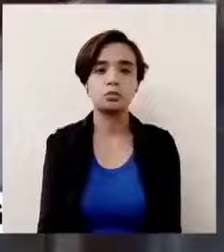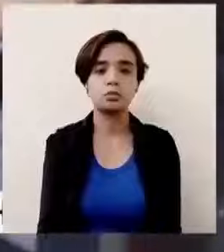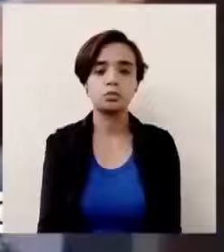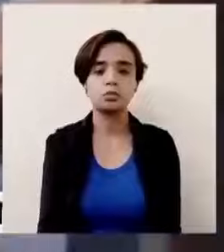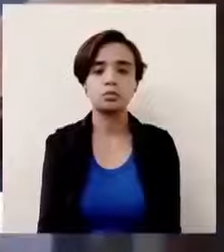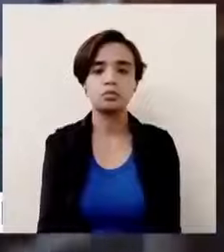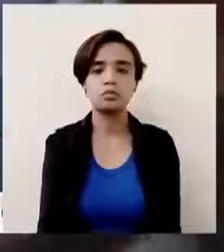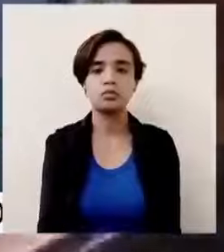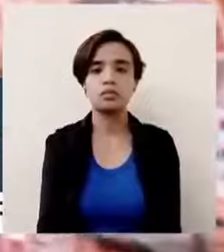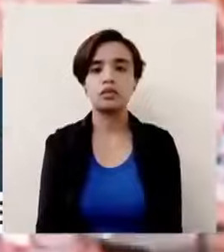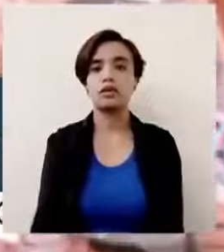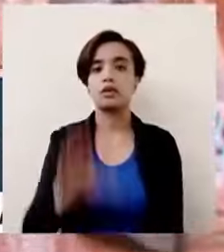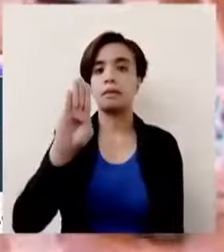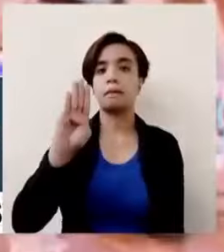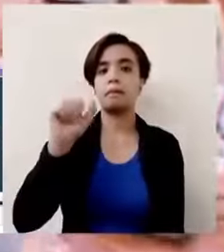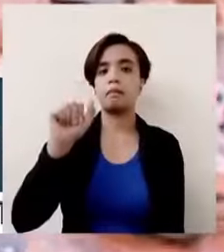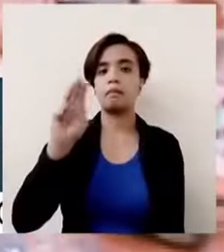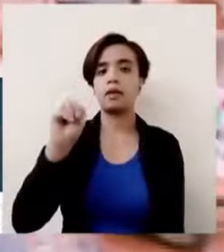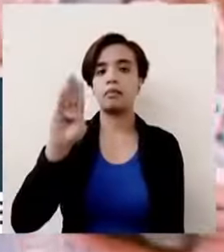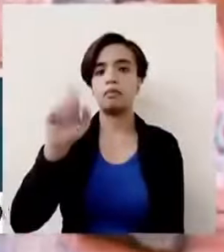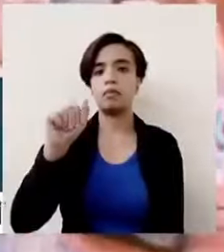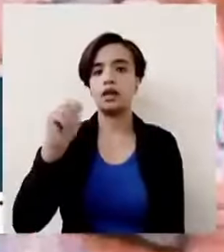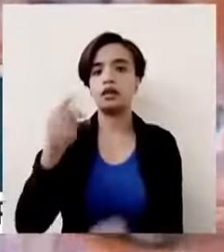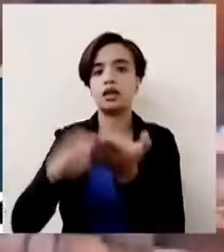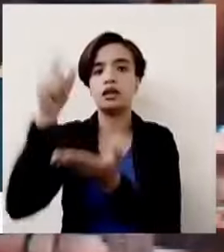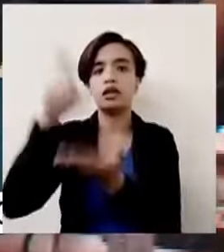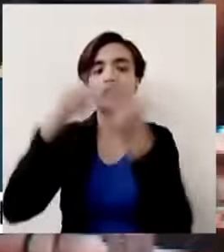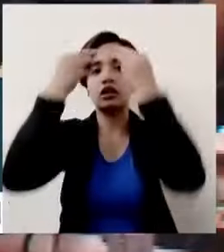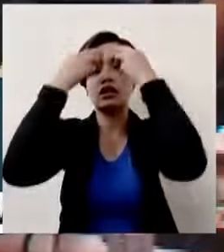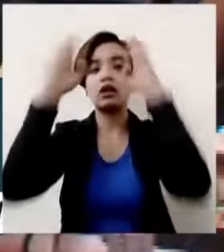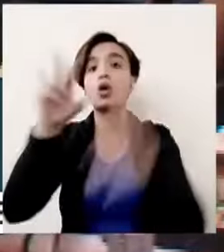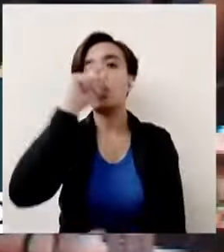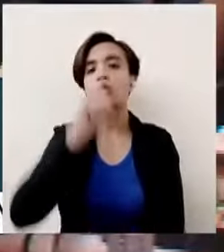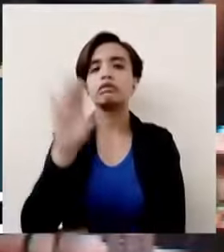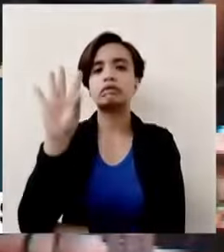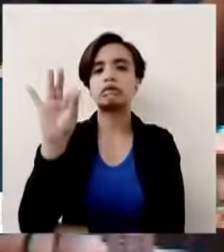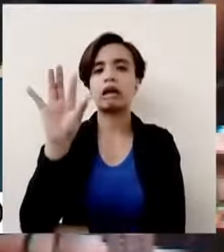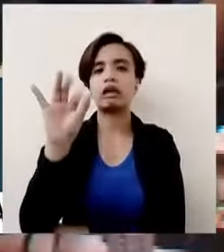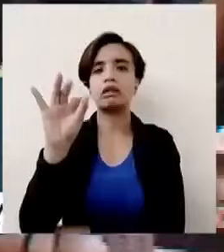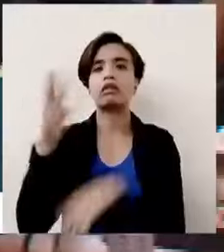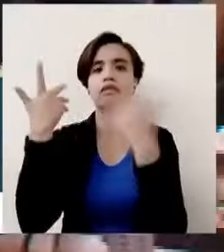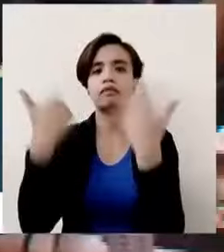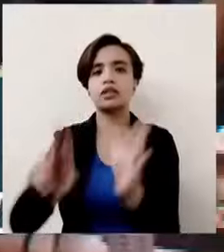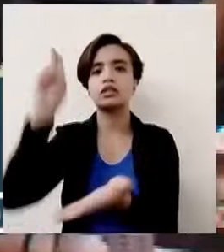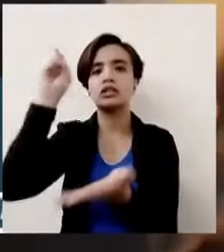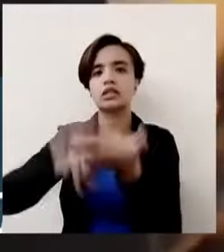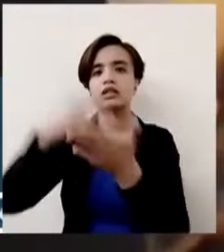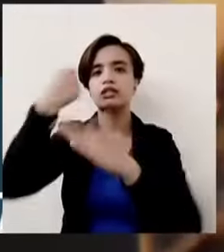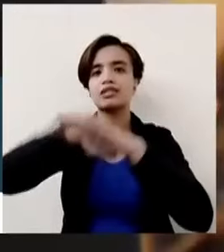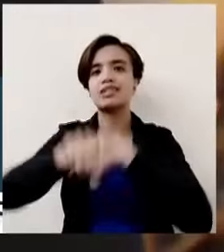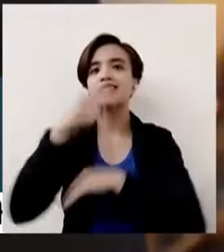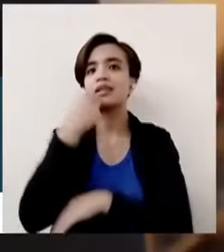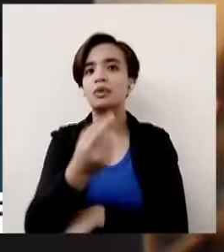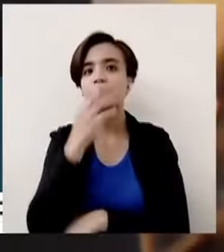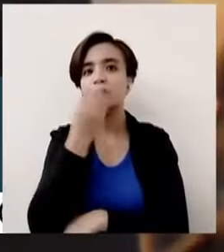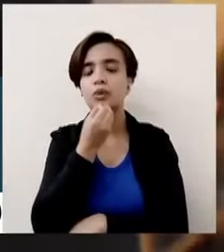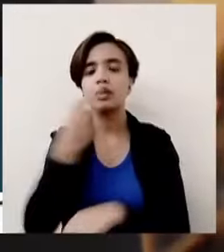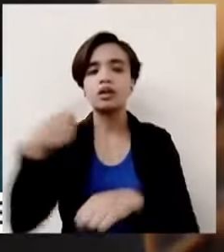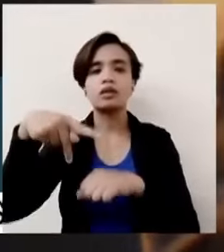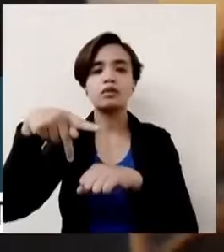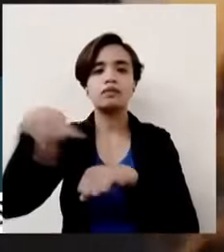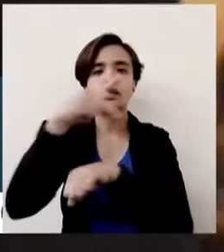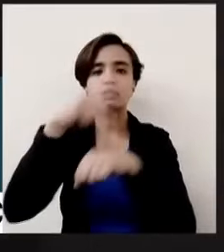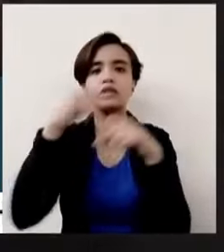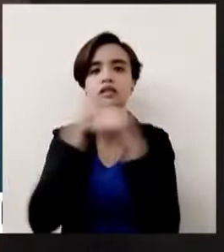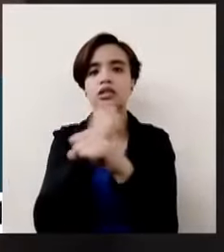Bamban Tarlac Mayor Alice Go was already 19 years old when her birth was registered, according to the Philippine Statistics Authority,